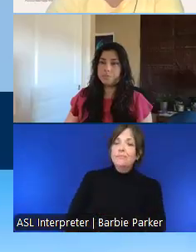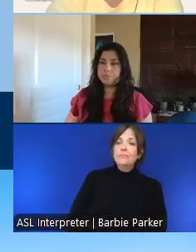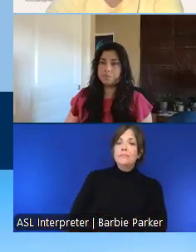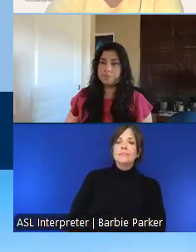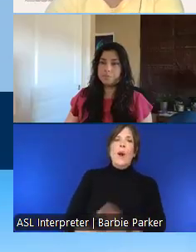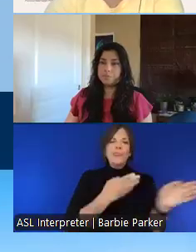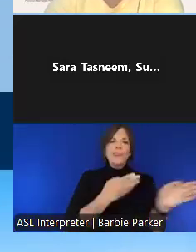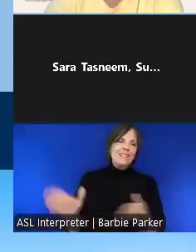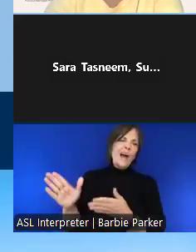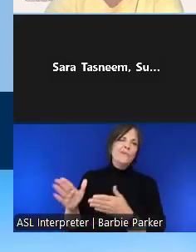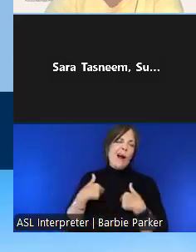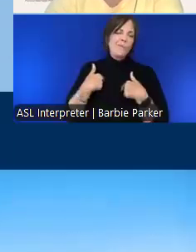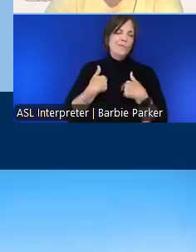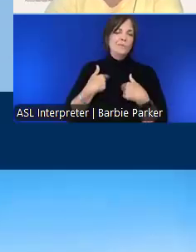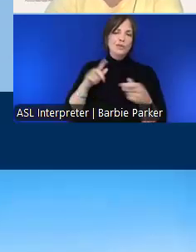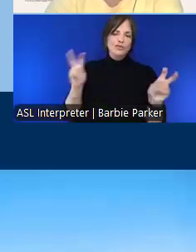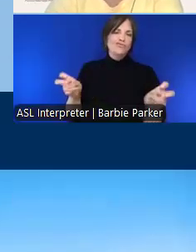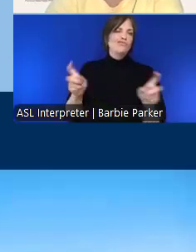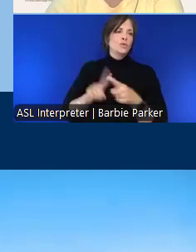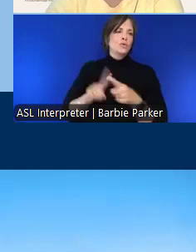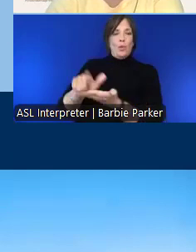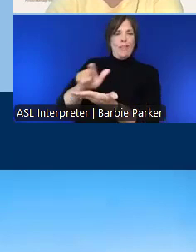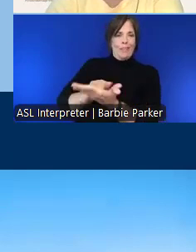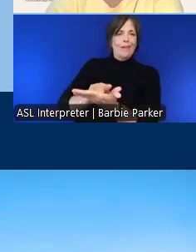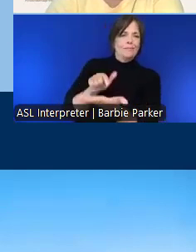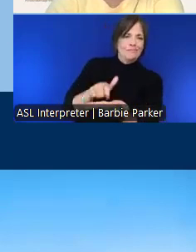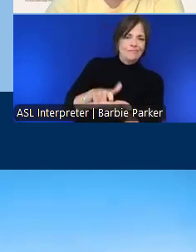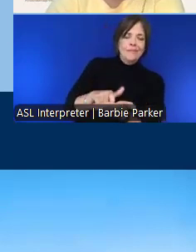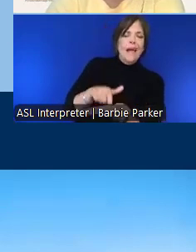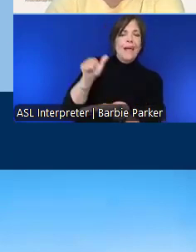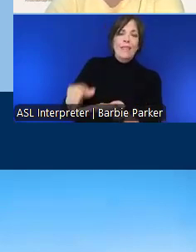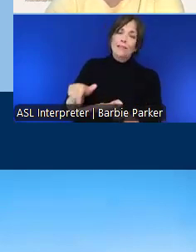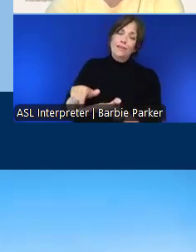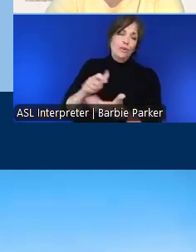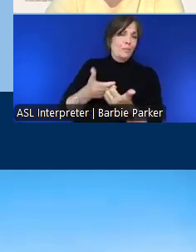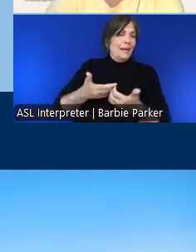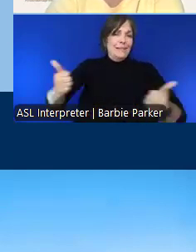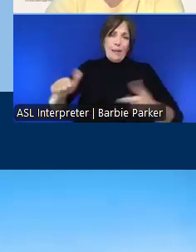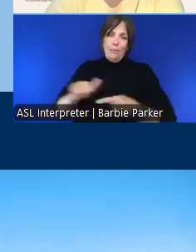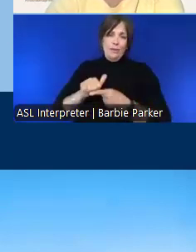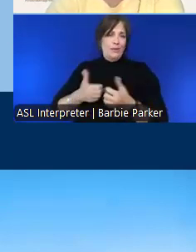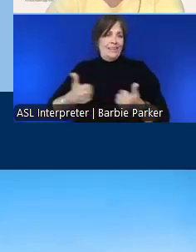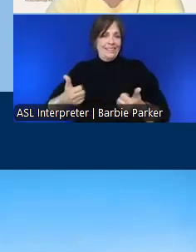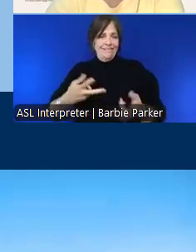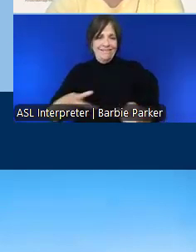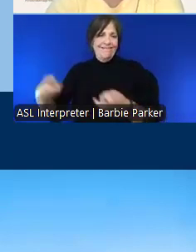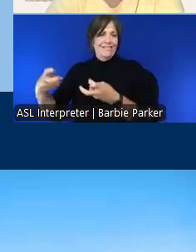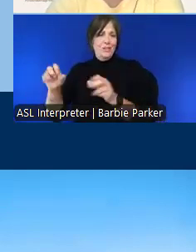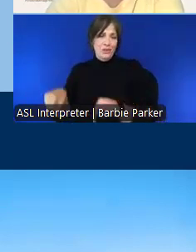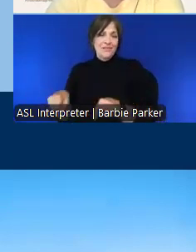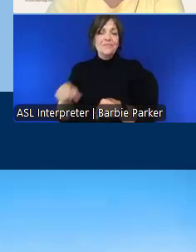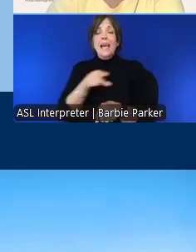legal landscape. You know, this section can certainly be a training in itself. And if you